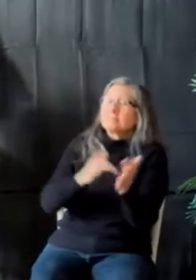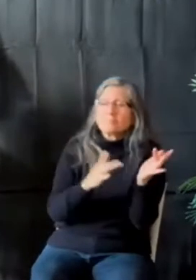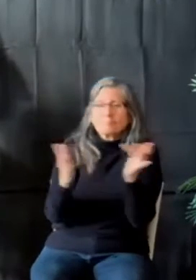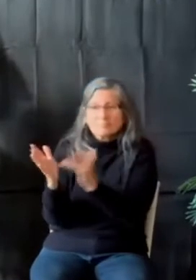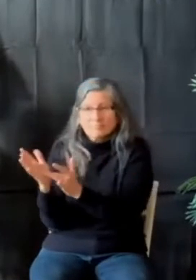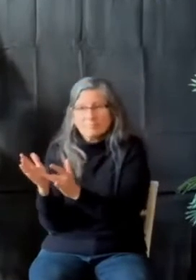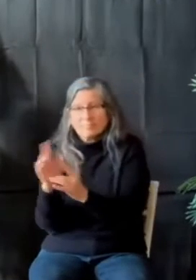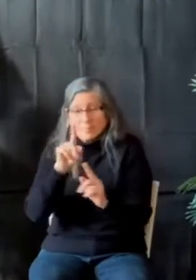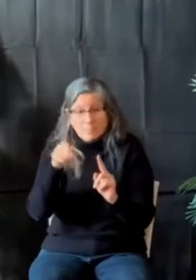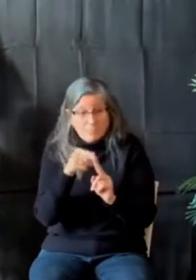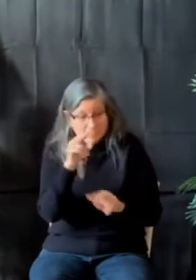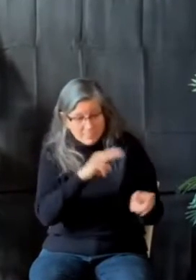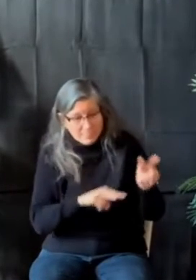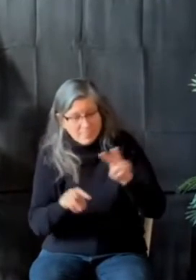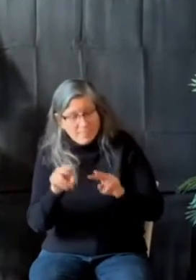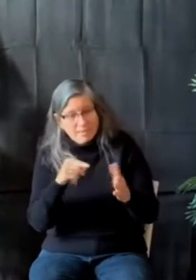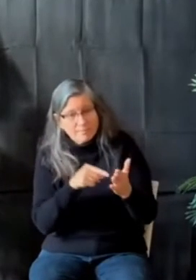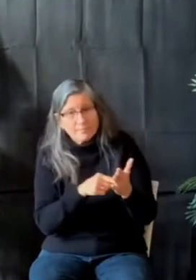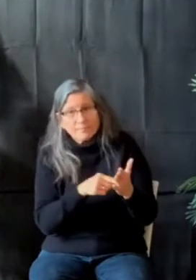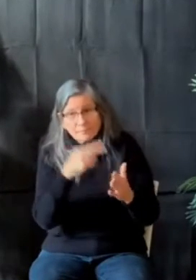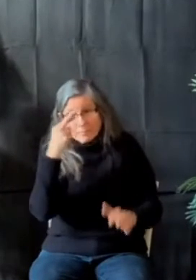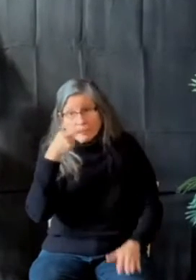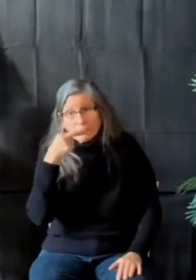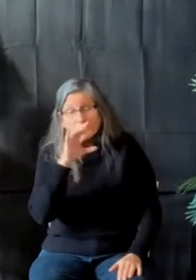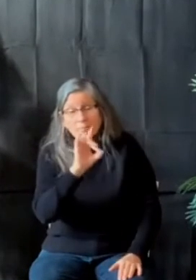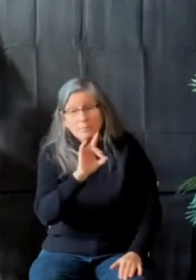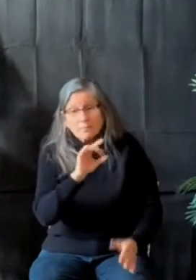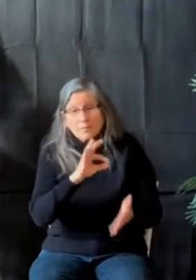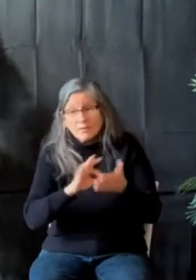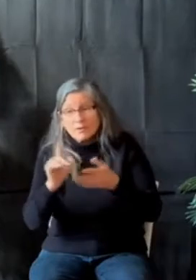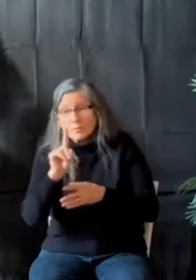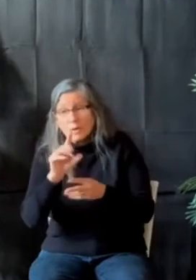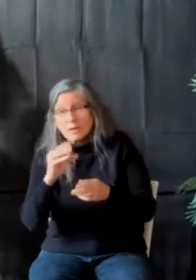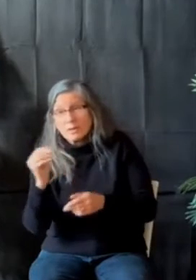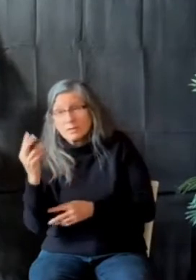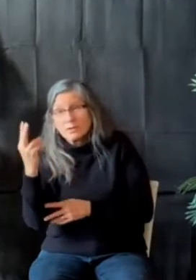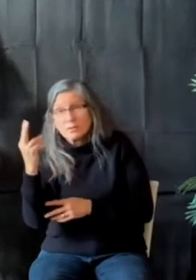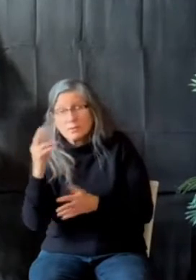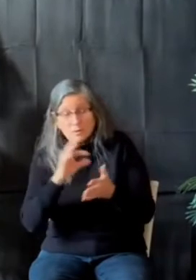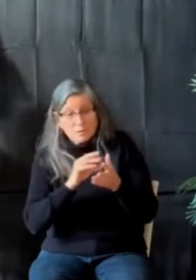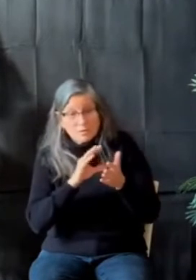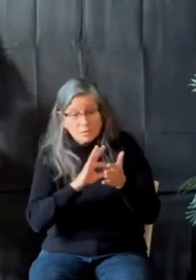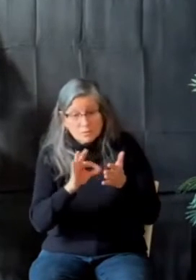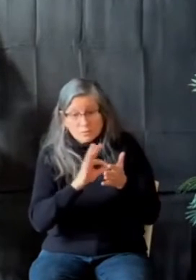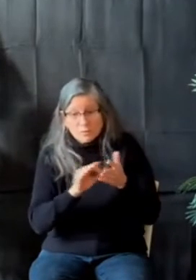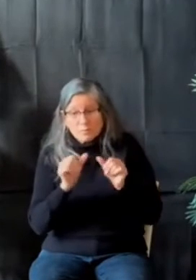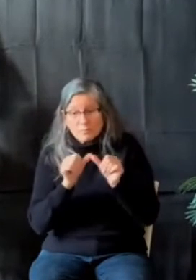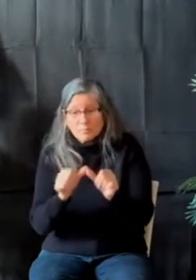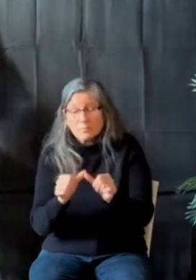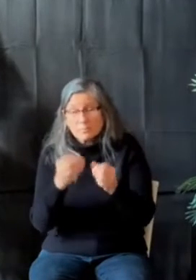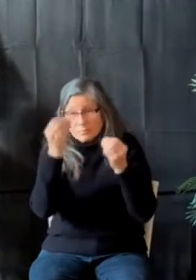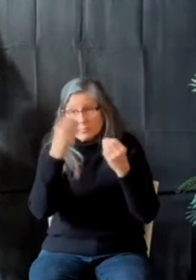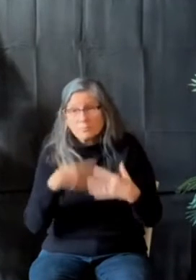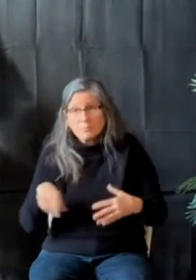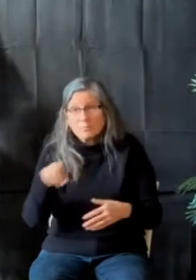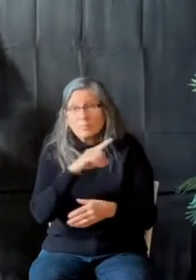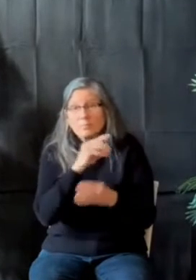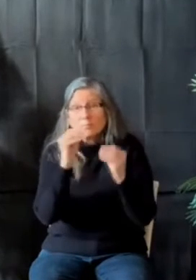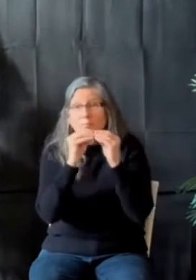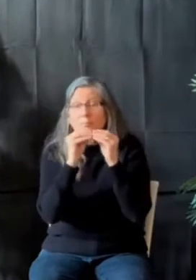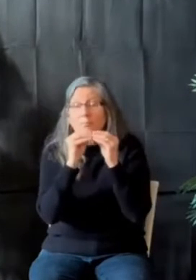we look at this in Romans 8 verses 1 and 2, the Scripture goes on to tell us a little bit more about this. It says,